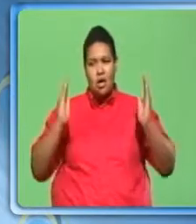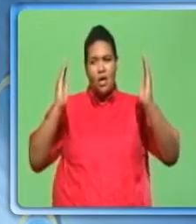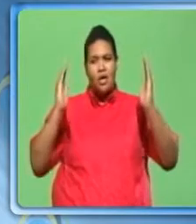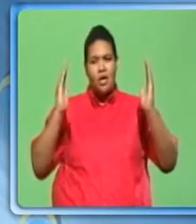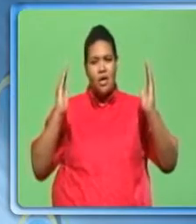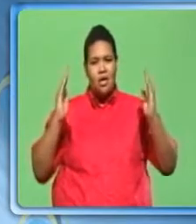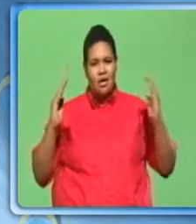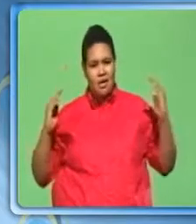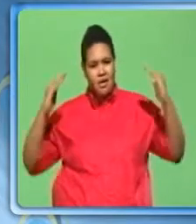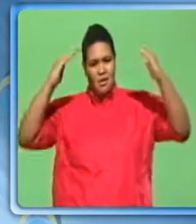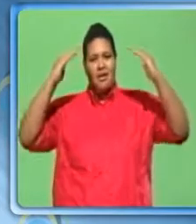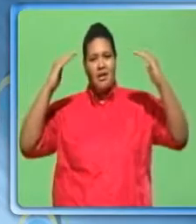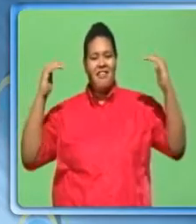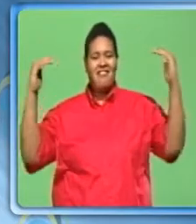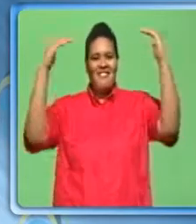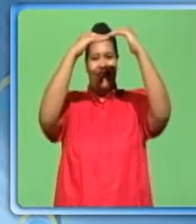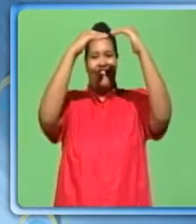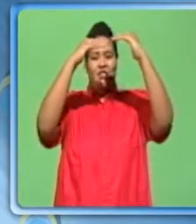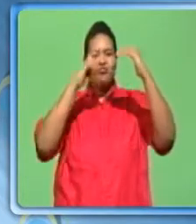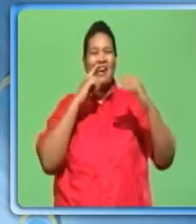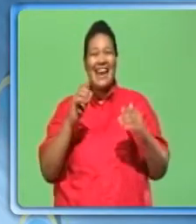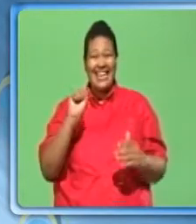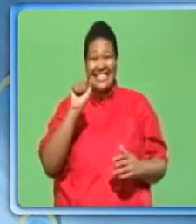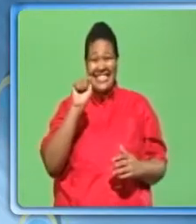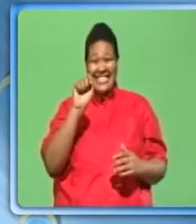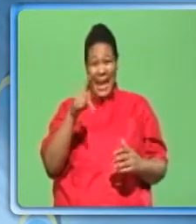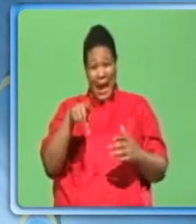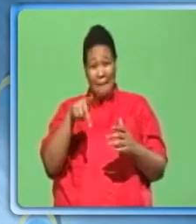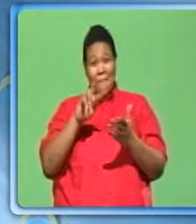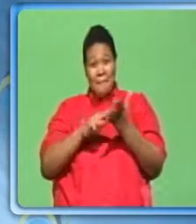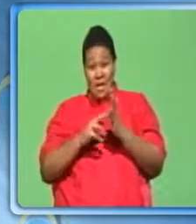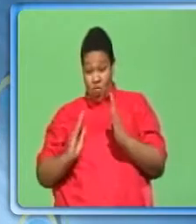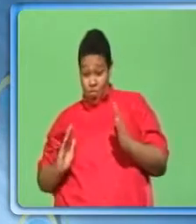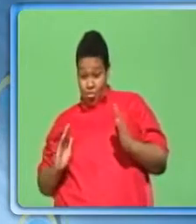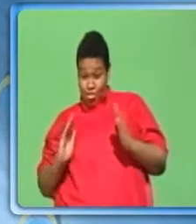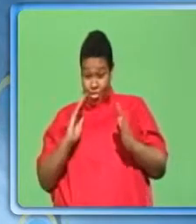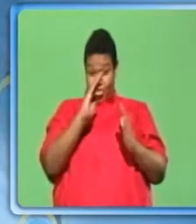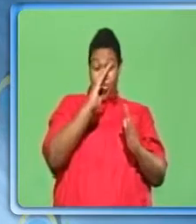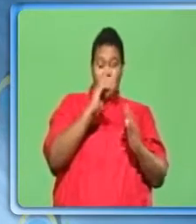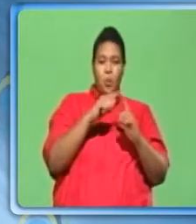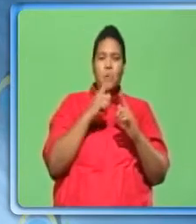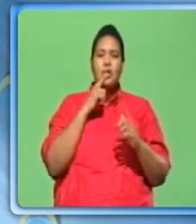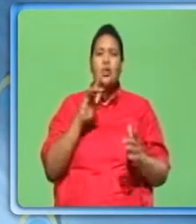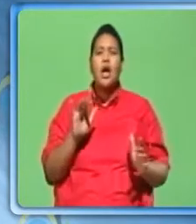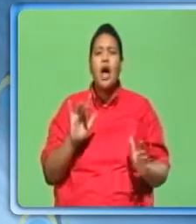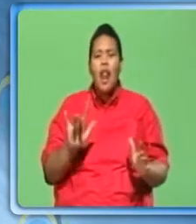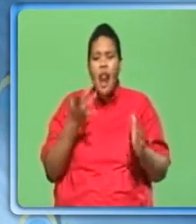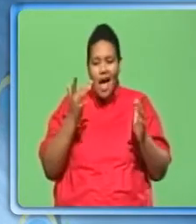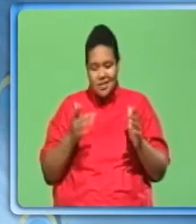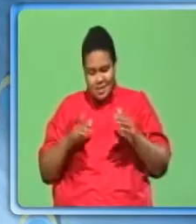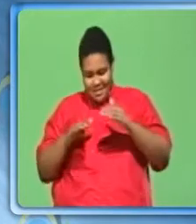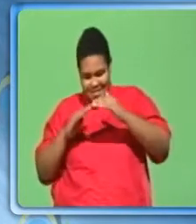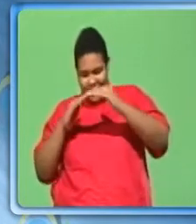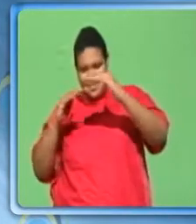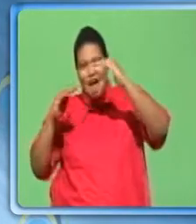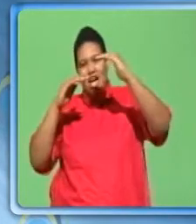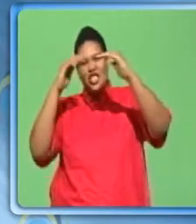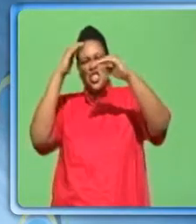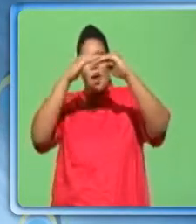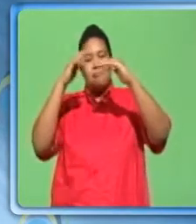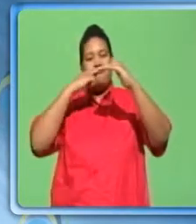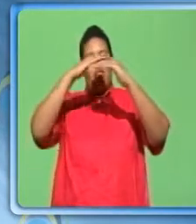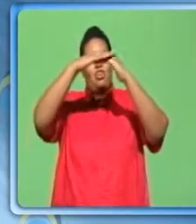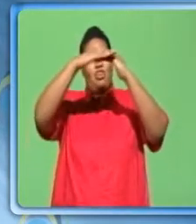roof design features a steep slope at the base of the roof with a shallower slope on top of the steep